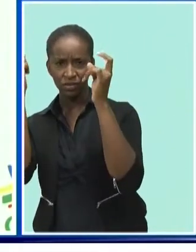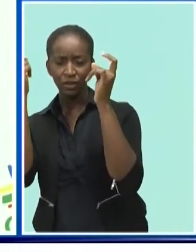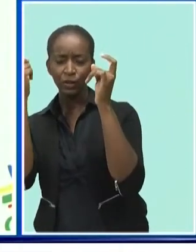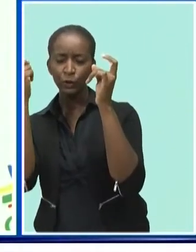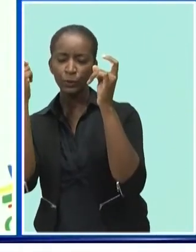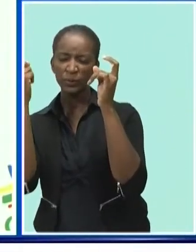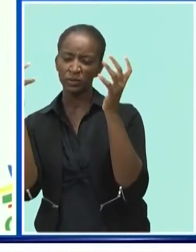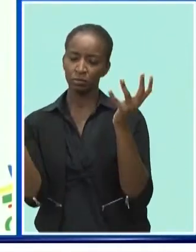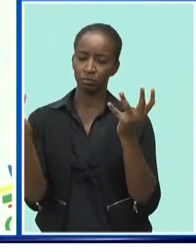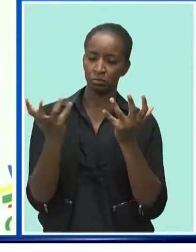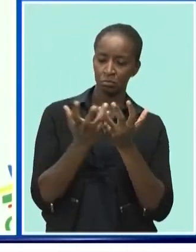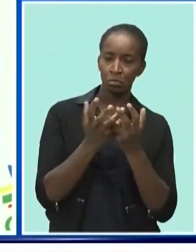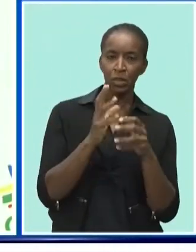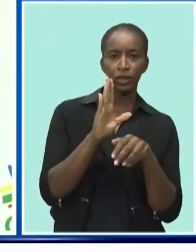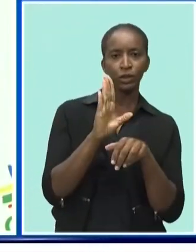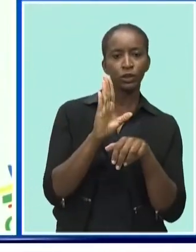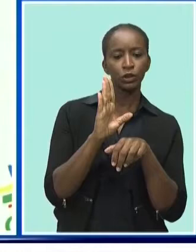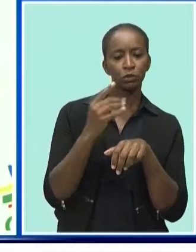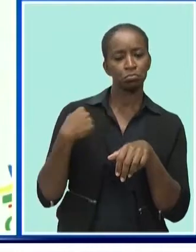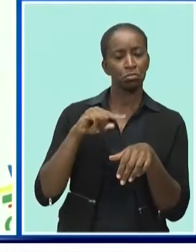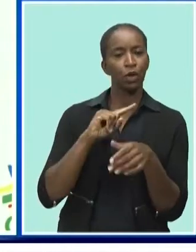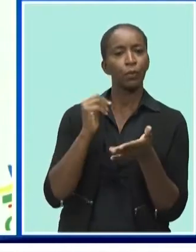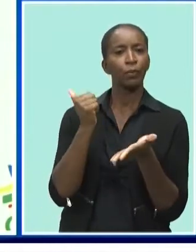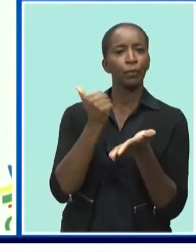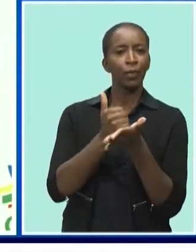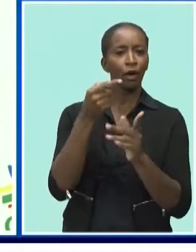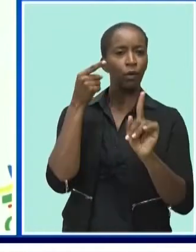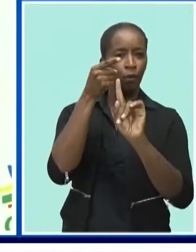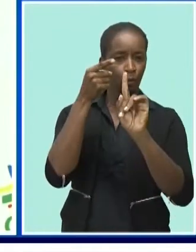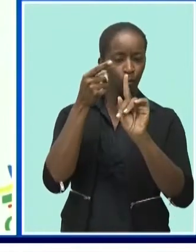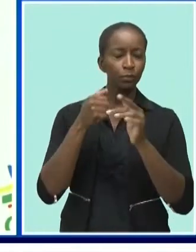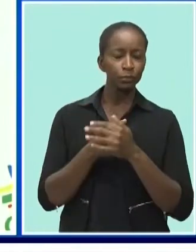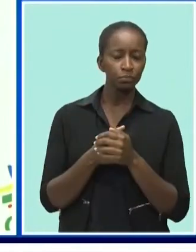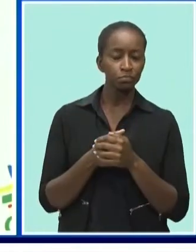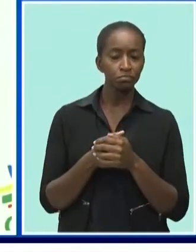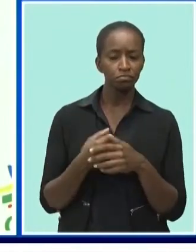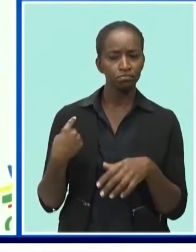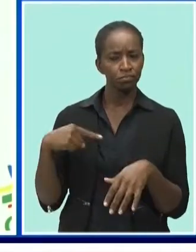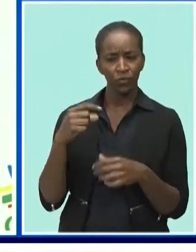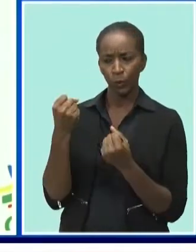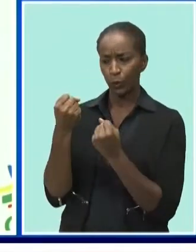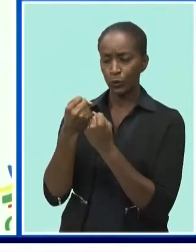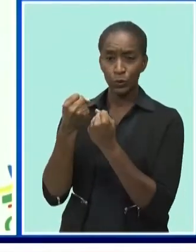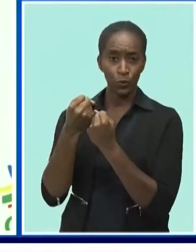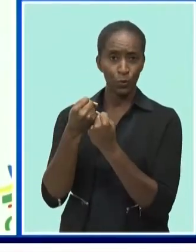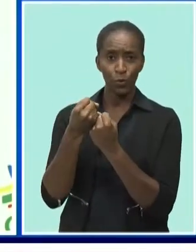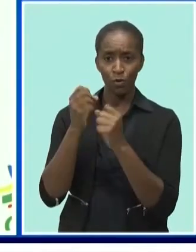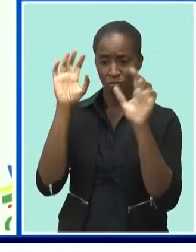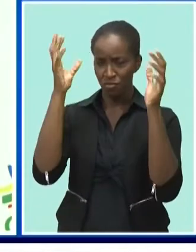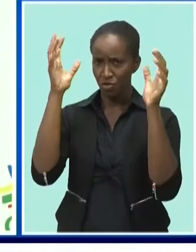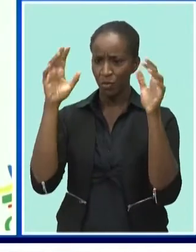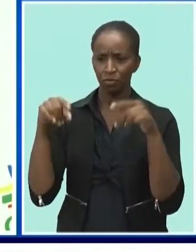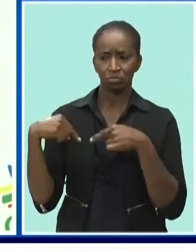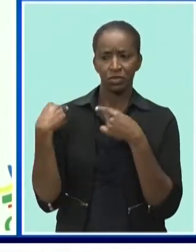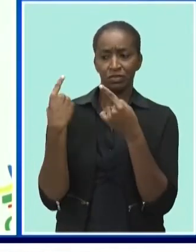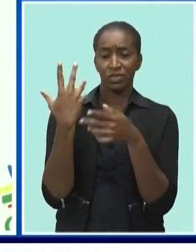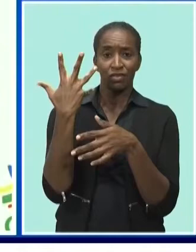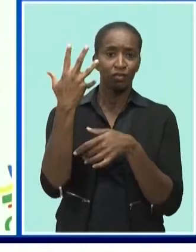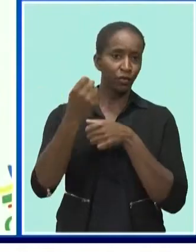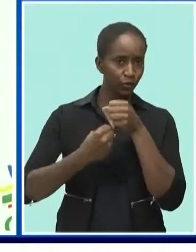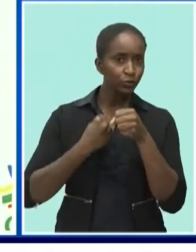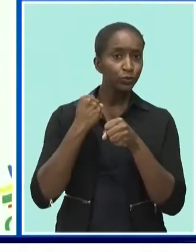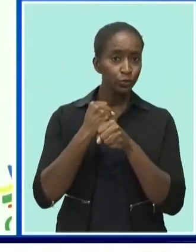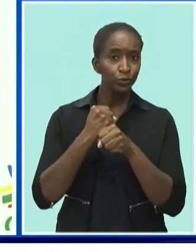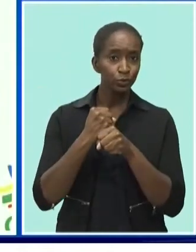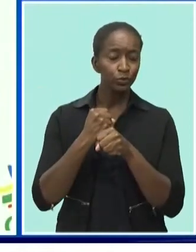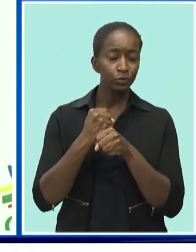pillars. First Citizens has been associated with this event over the last 5 consecutive years, and for us,